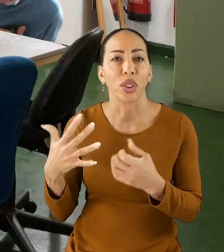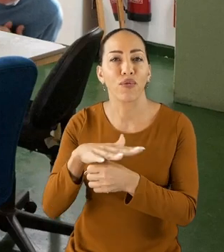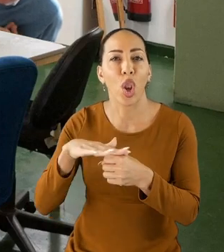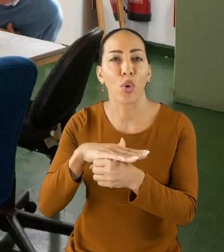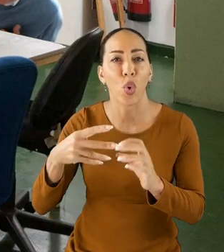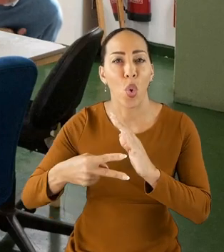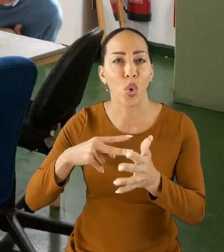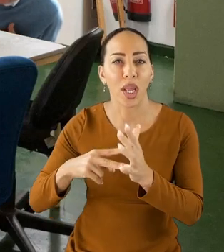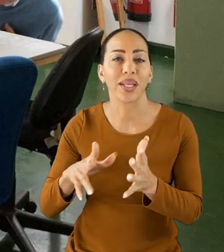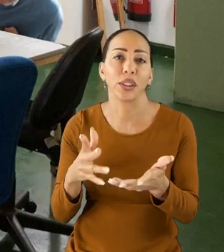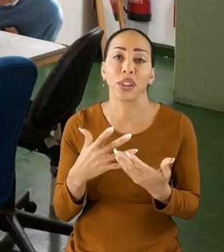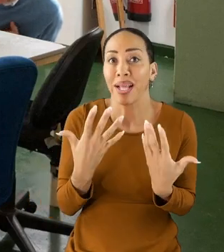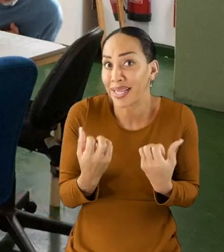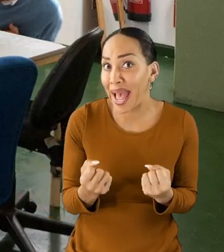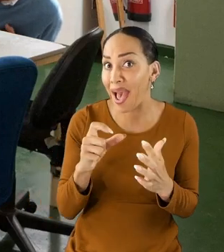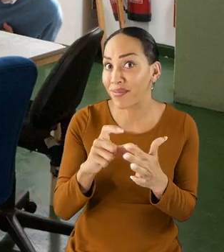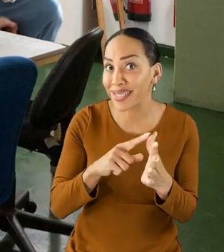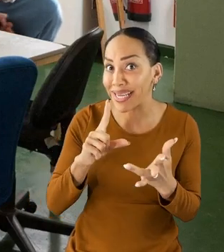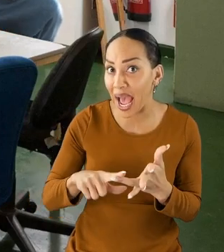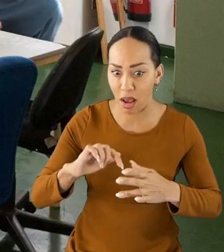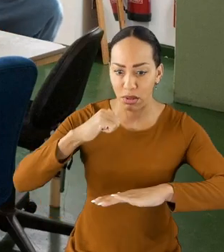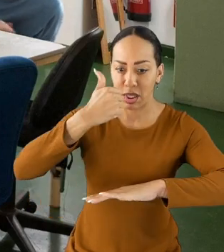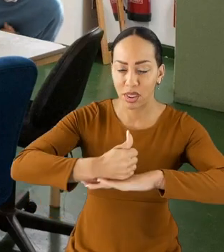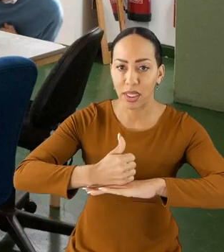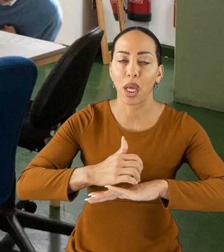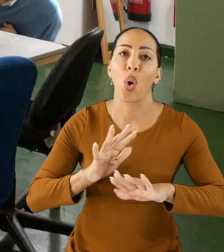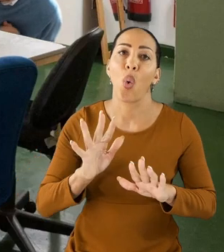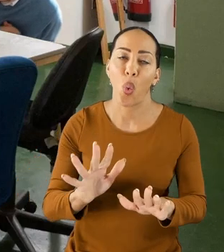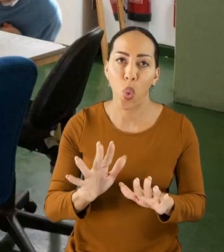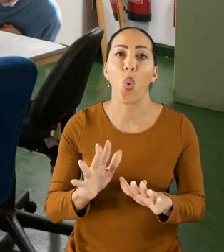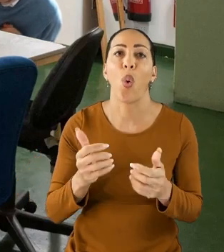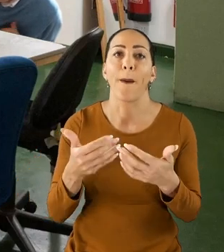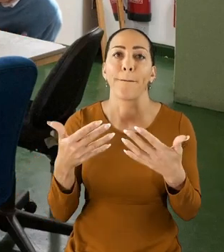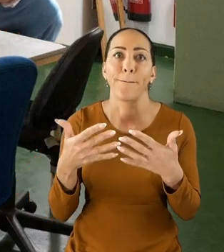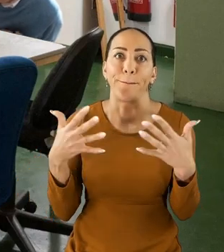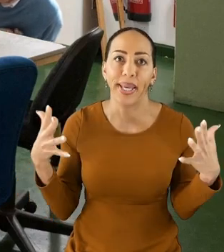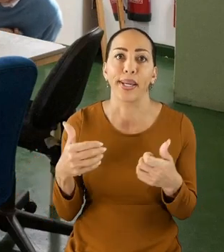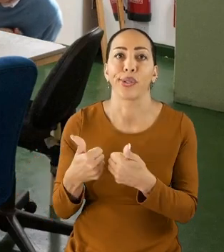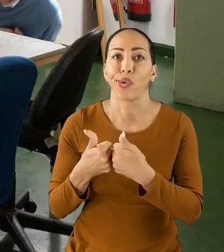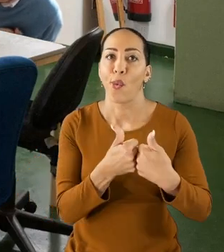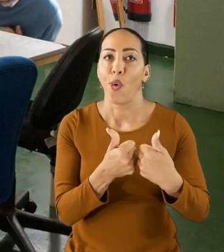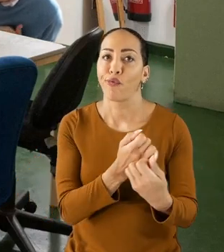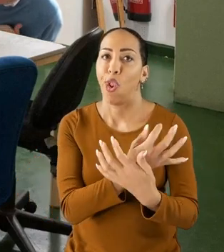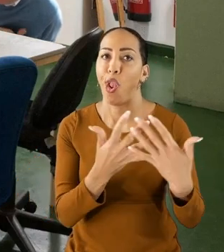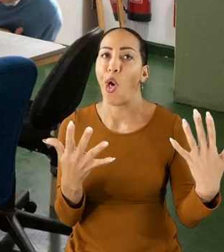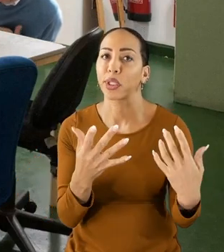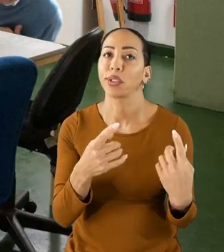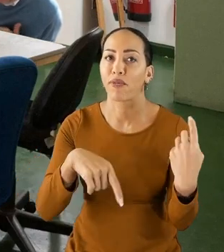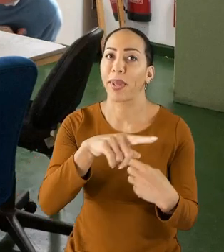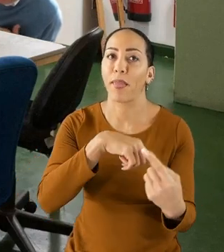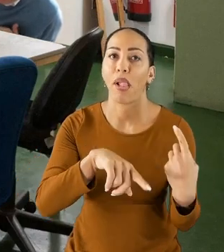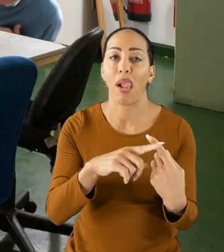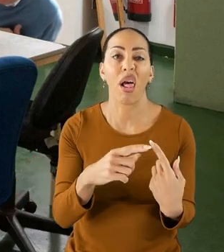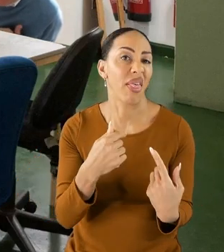local organisation. So it's a major, to have that as a focus, I think has been a lifeline for a